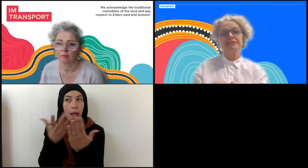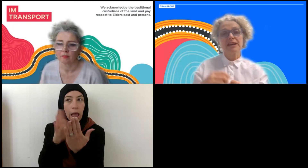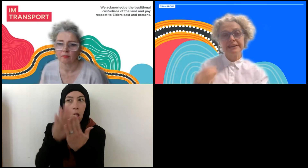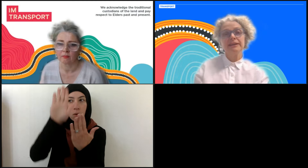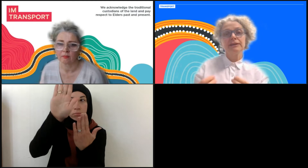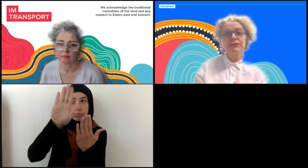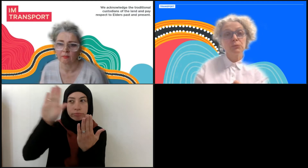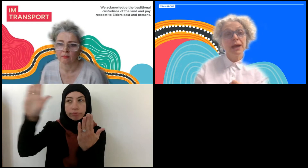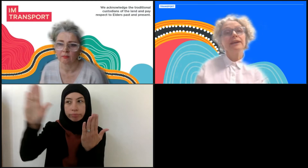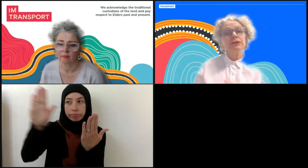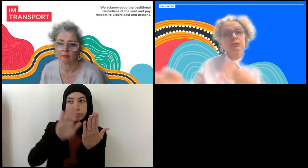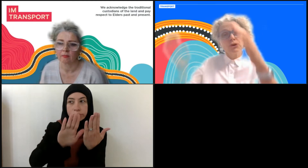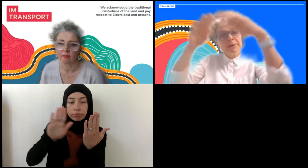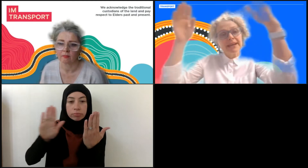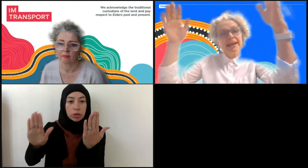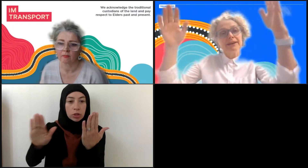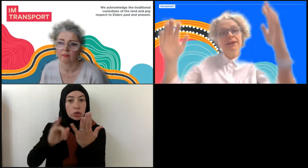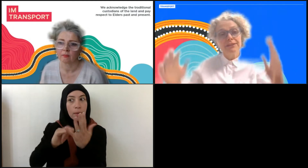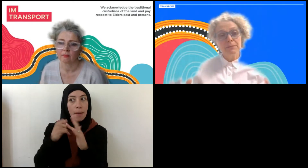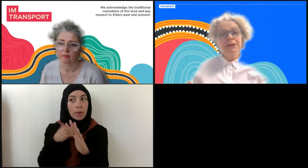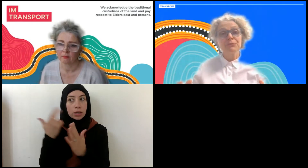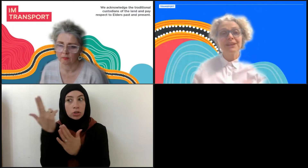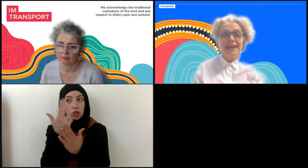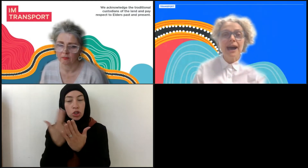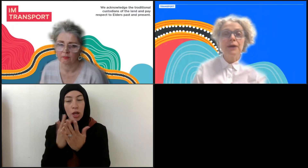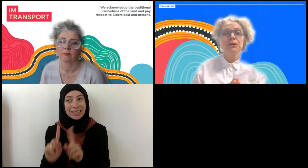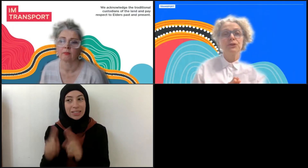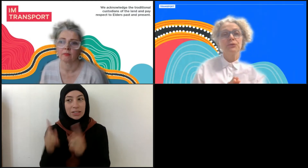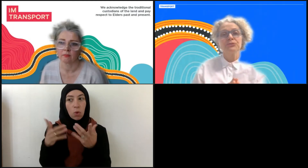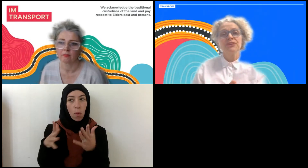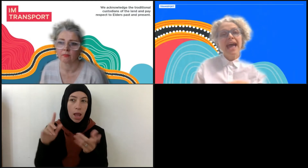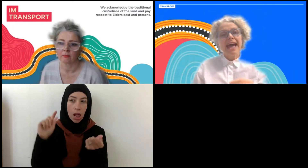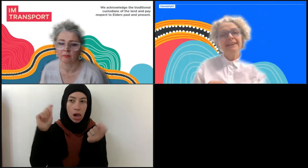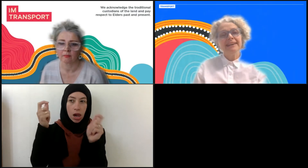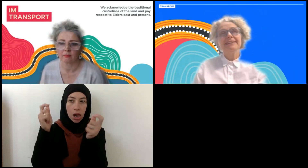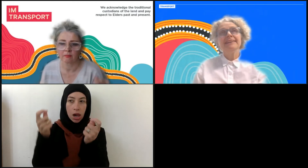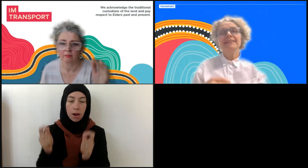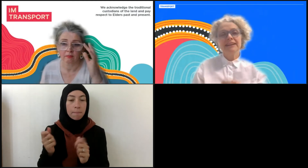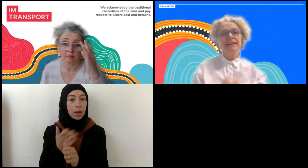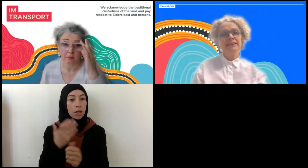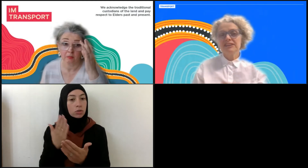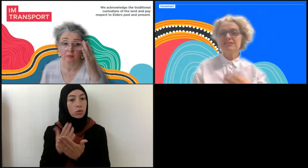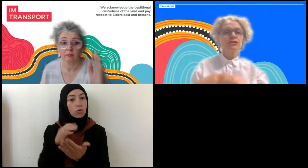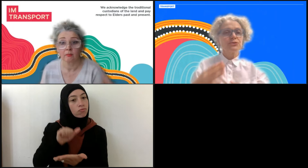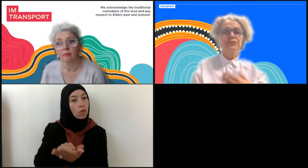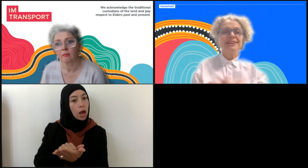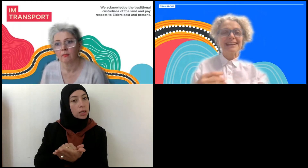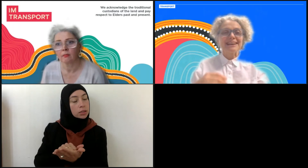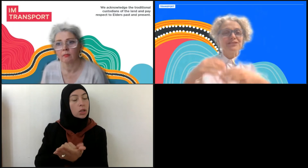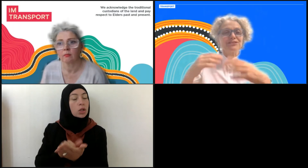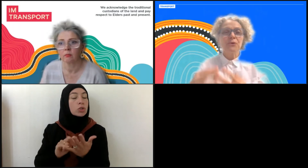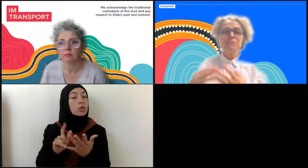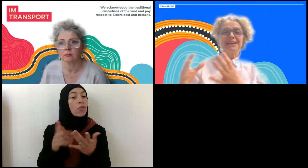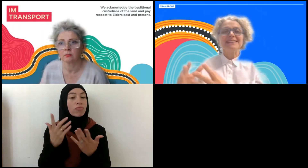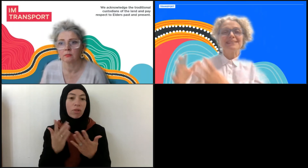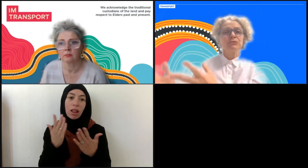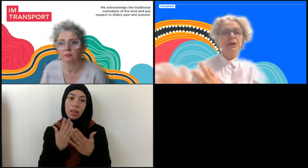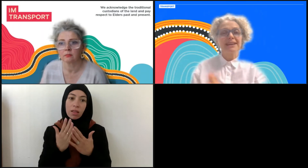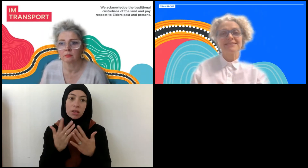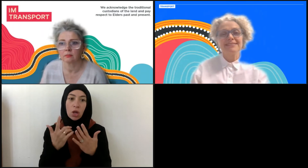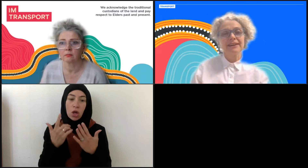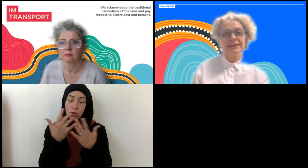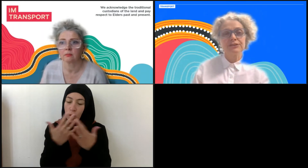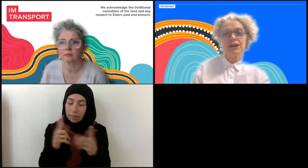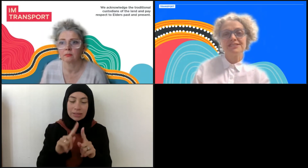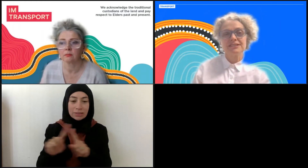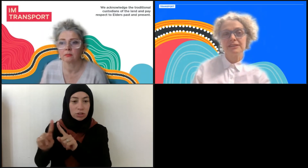be designed in a different way to accommodate the bit where the artwork goes. And it just goes on. There's so many different